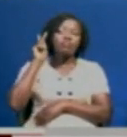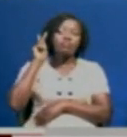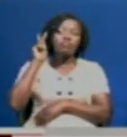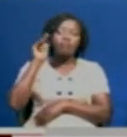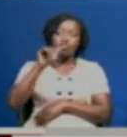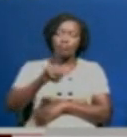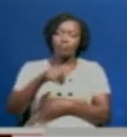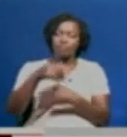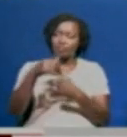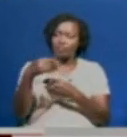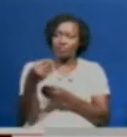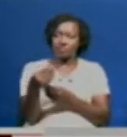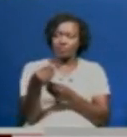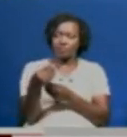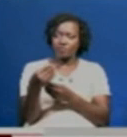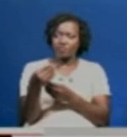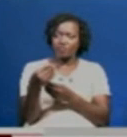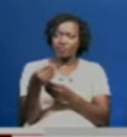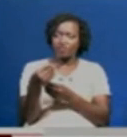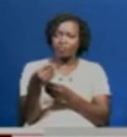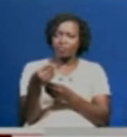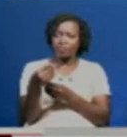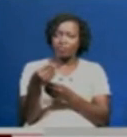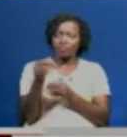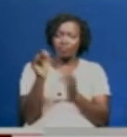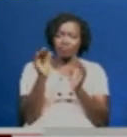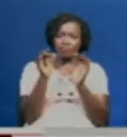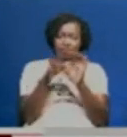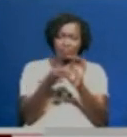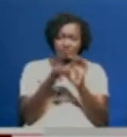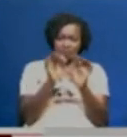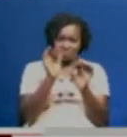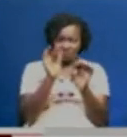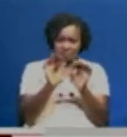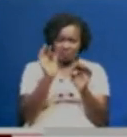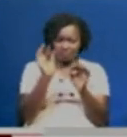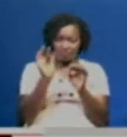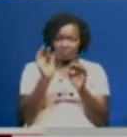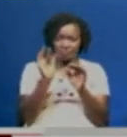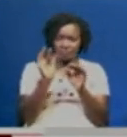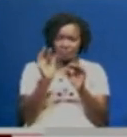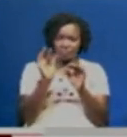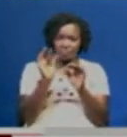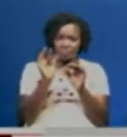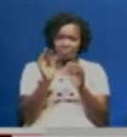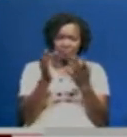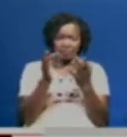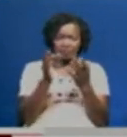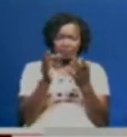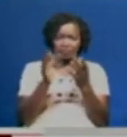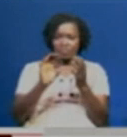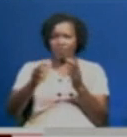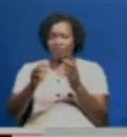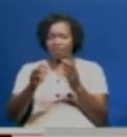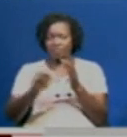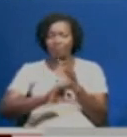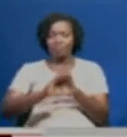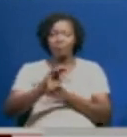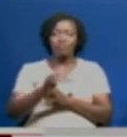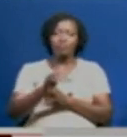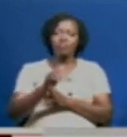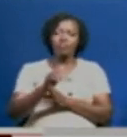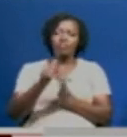into, click a link and input the county, input the sub-county, include